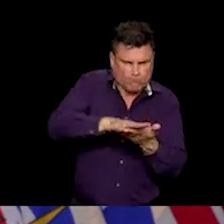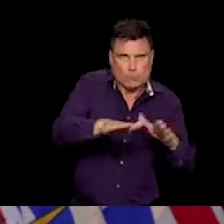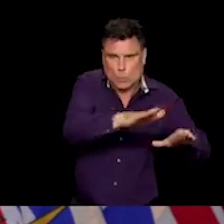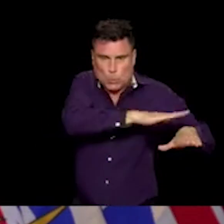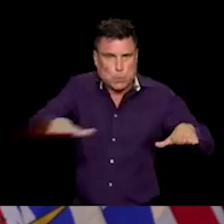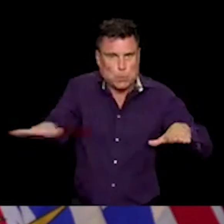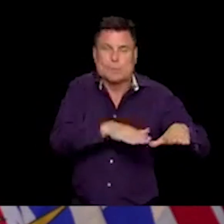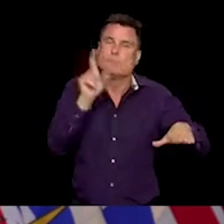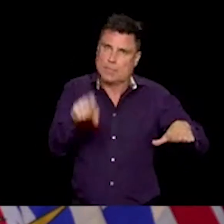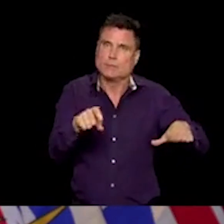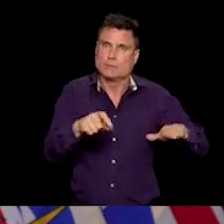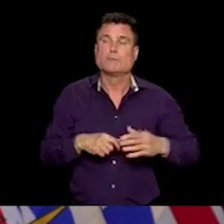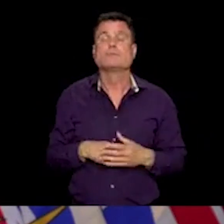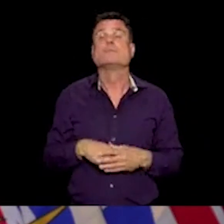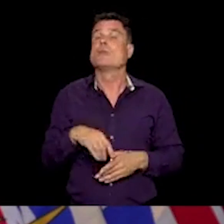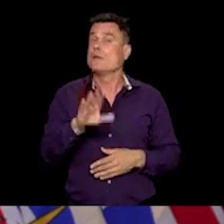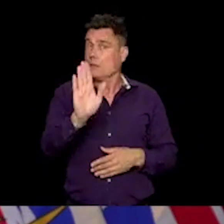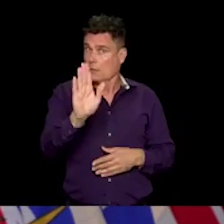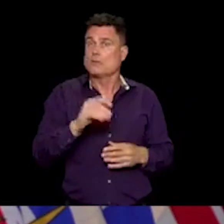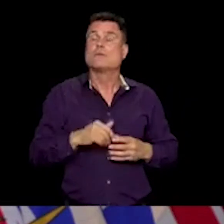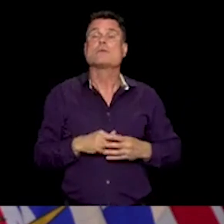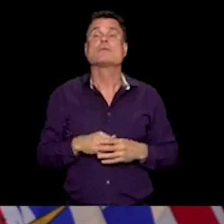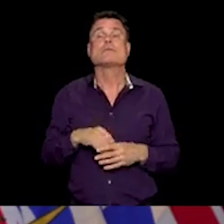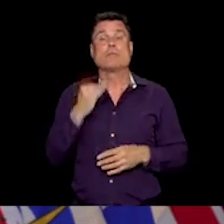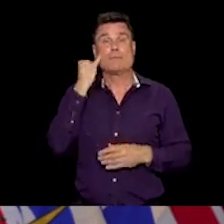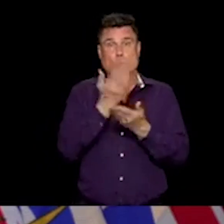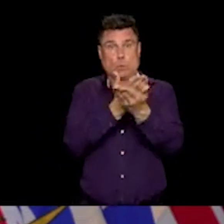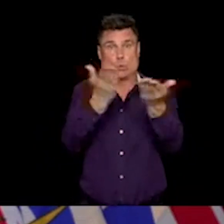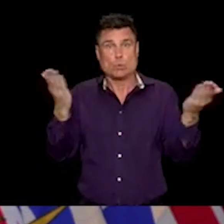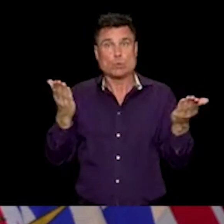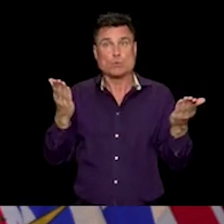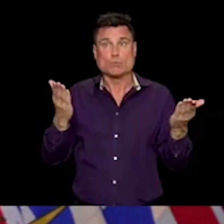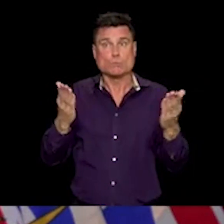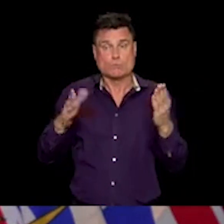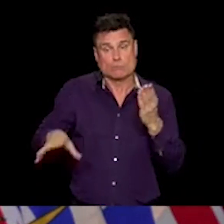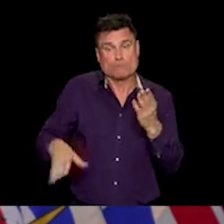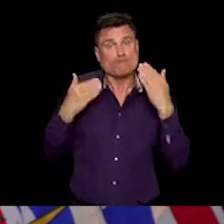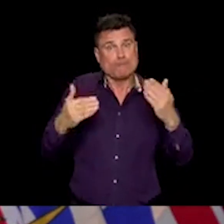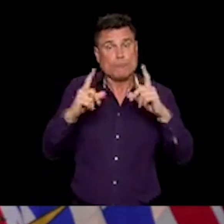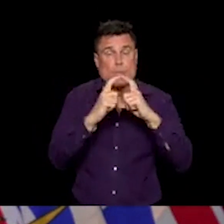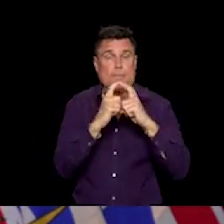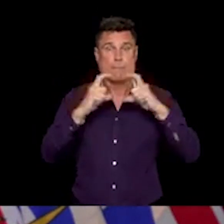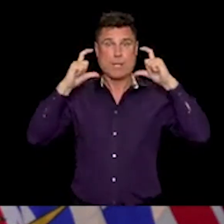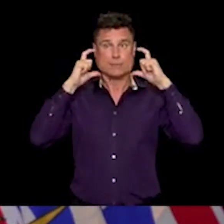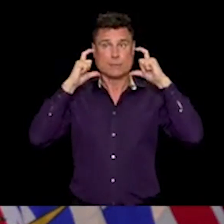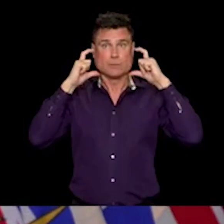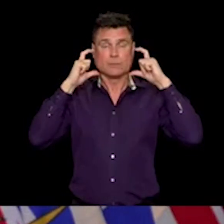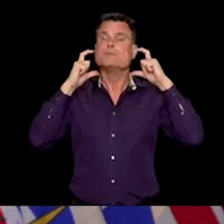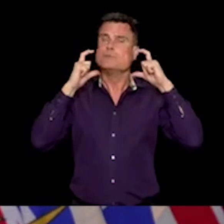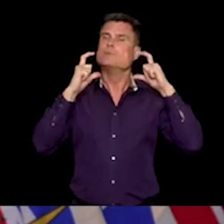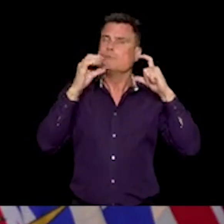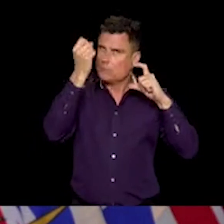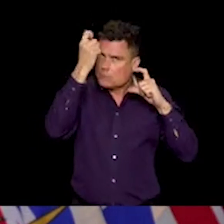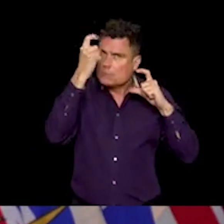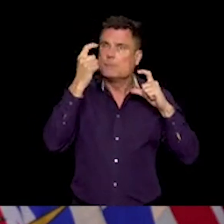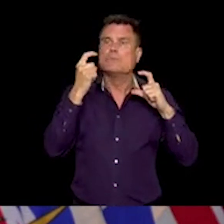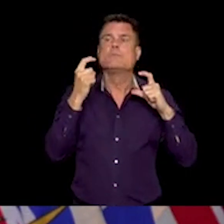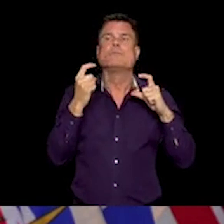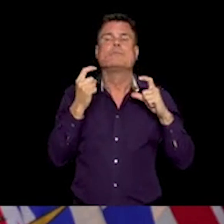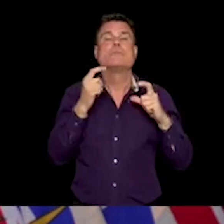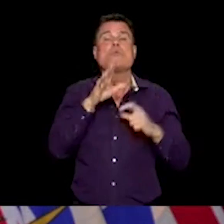we have physical barriers in place, making sure that we can keep our safe distance from others to prevent transmission.